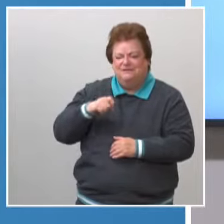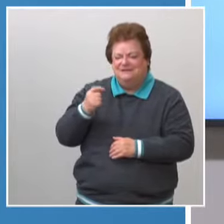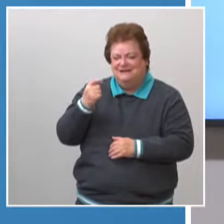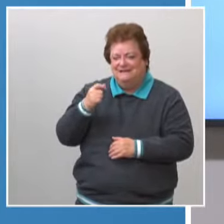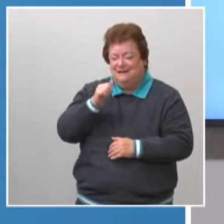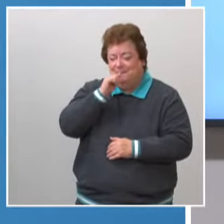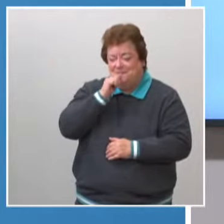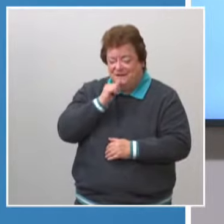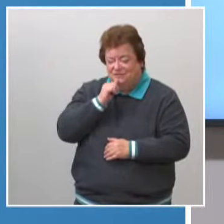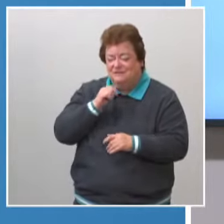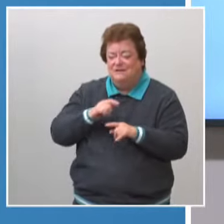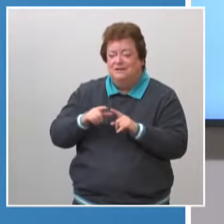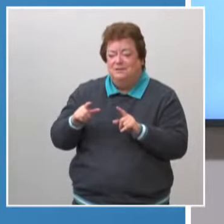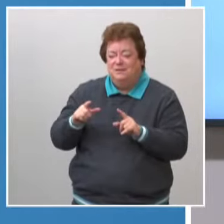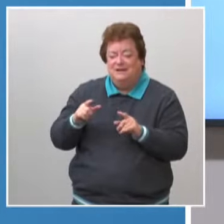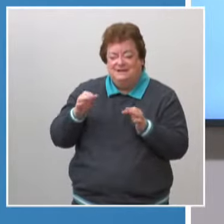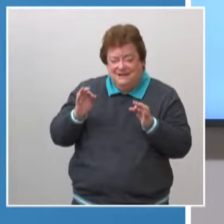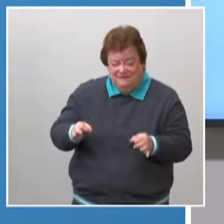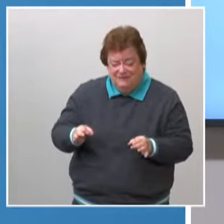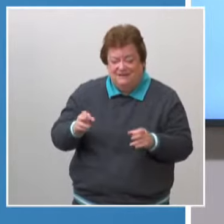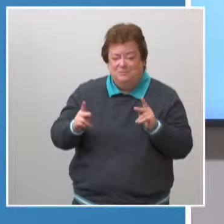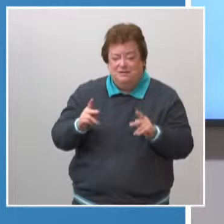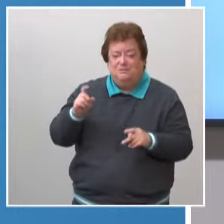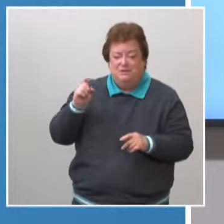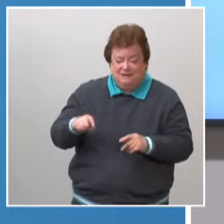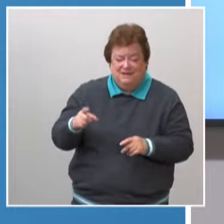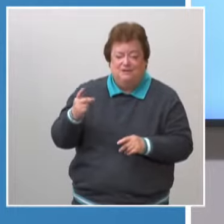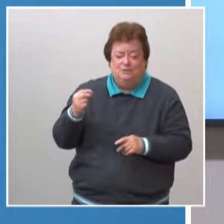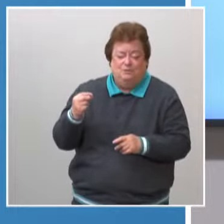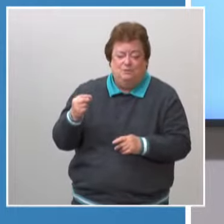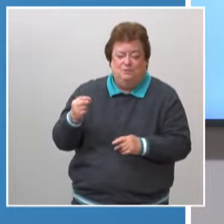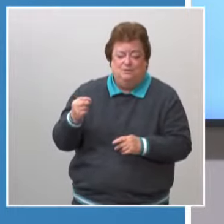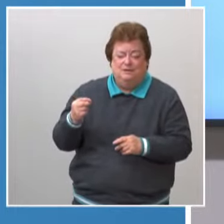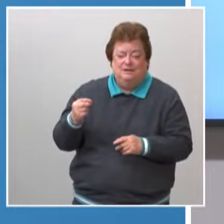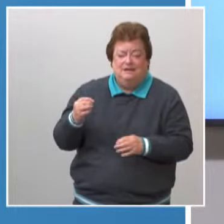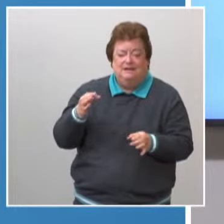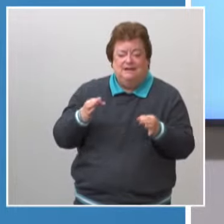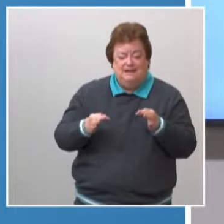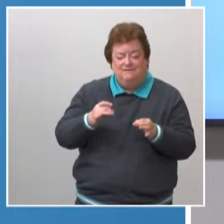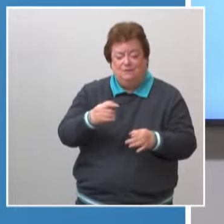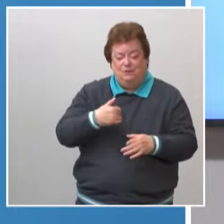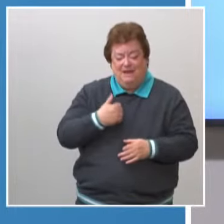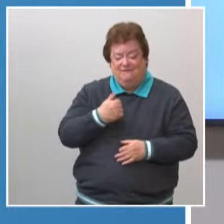patience, but definitely what people need to do is really, if you are